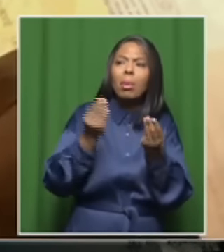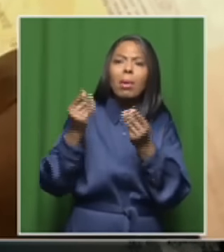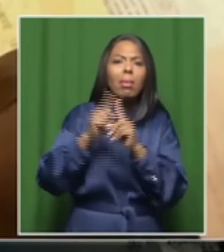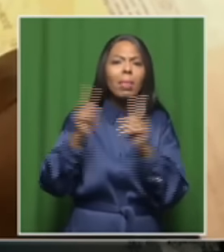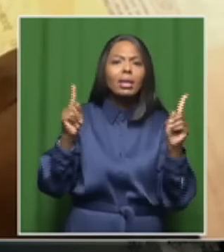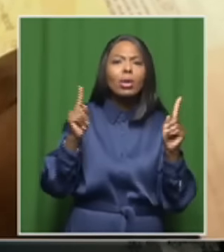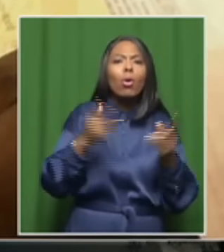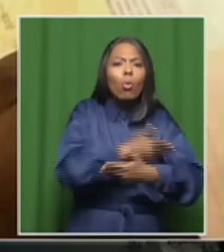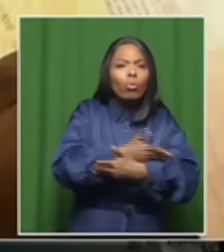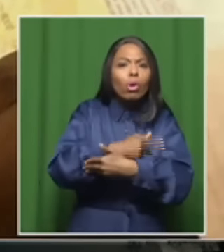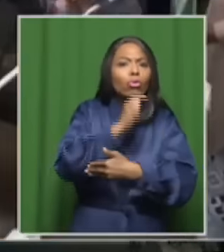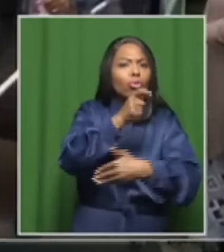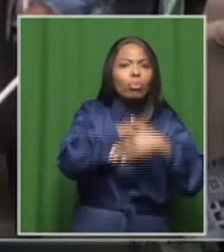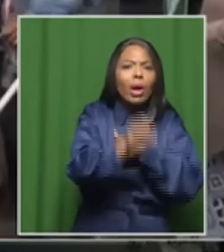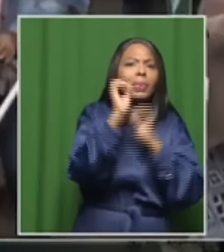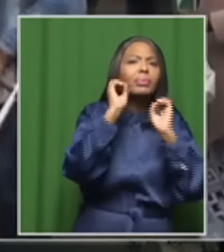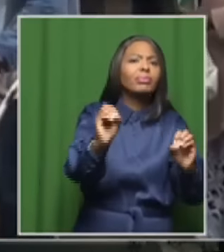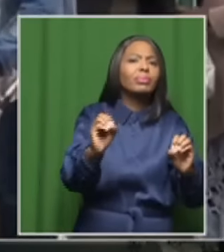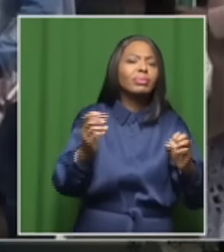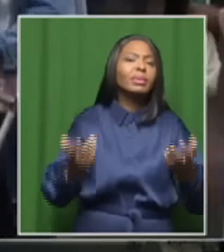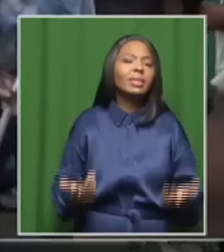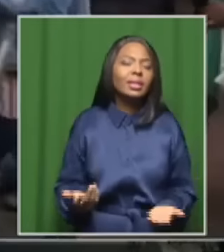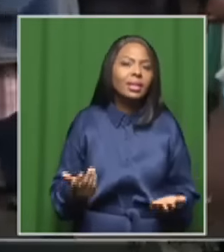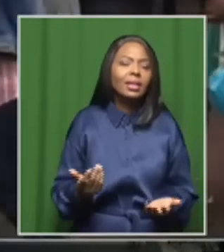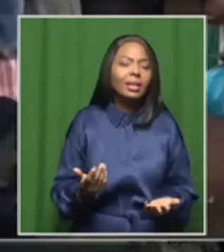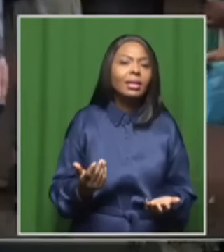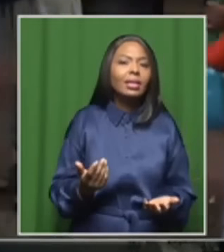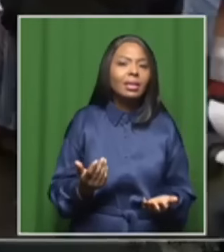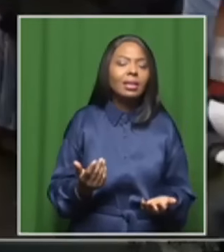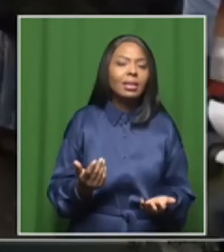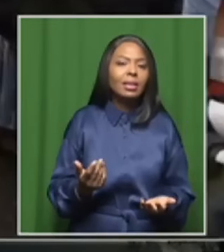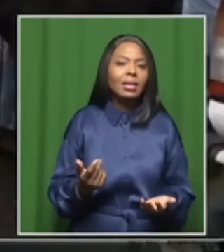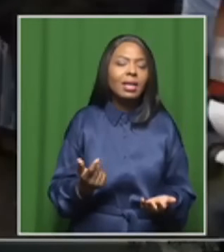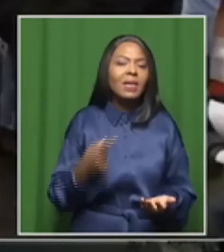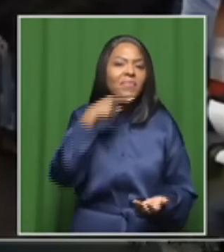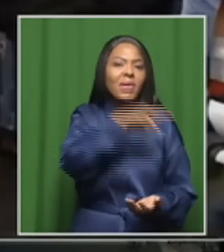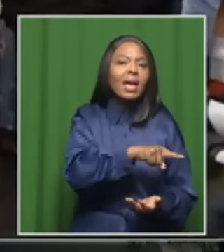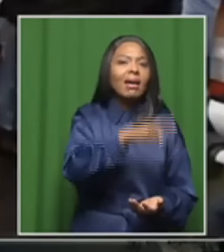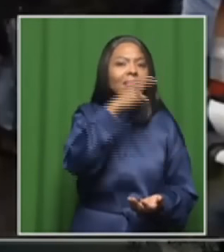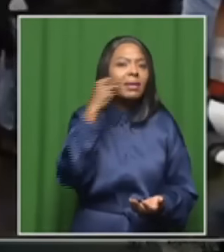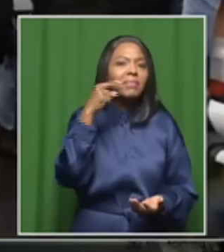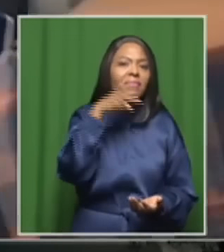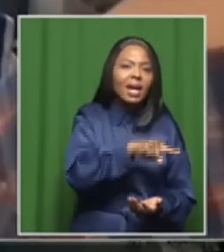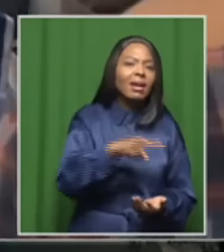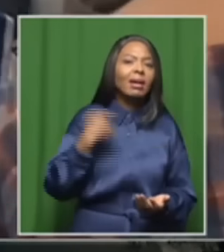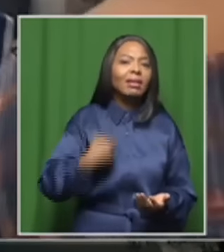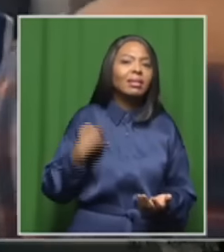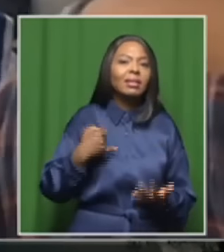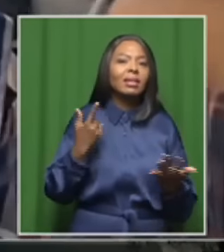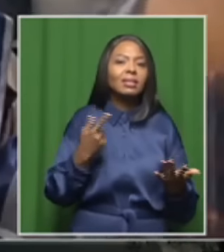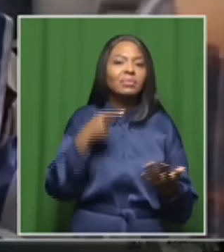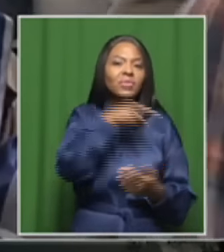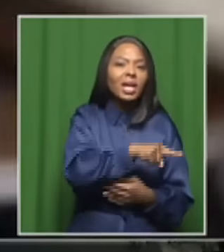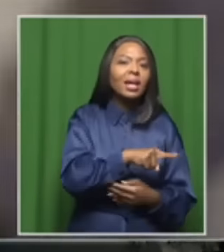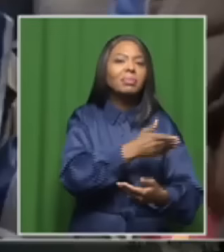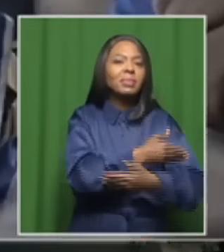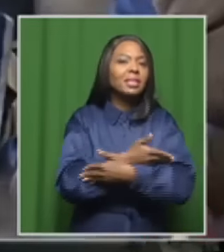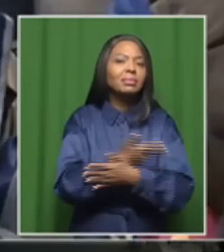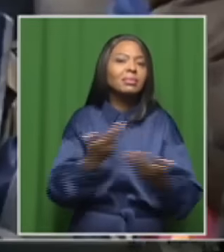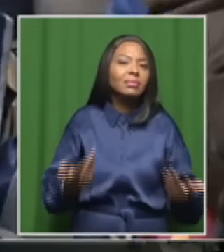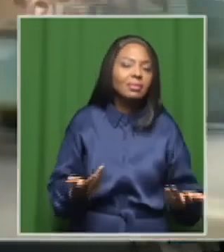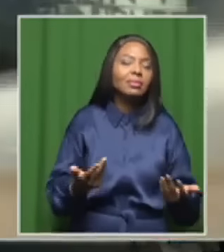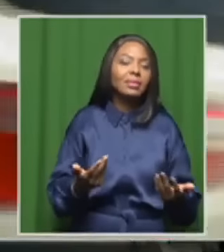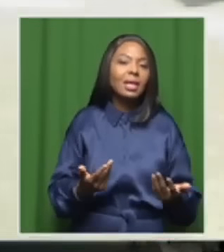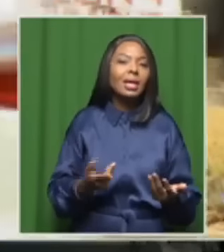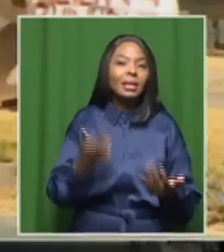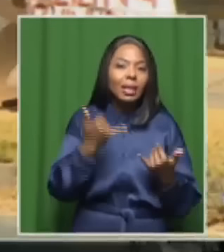happen both internally and externally. And we are encouraged by that. And we're saying, continue to